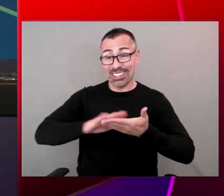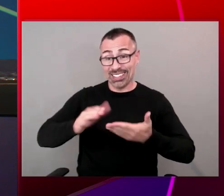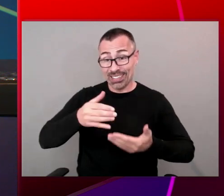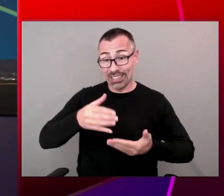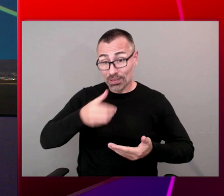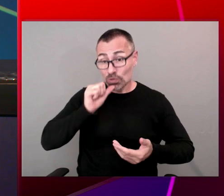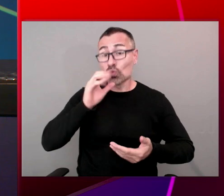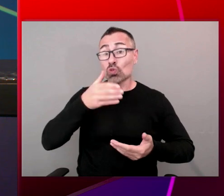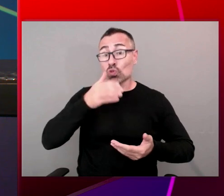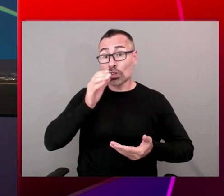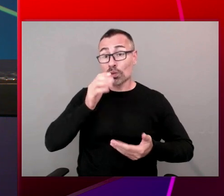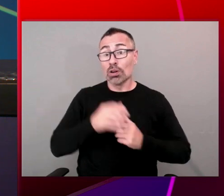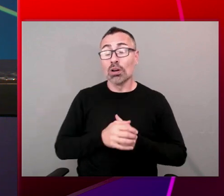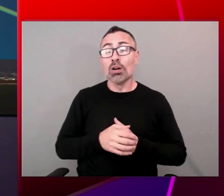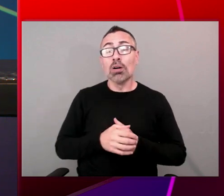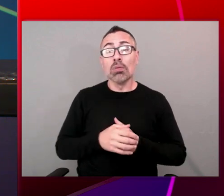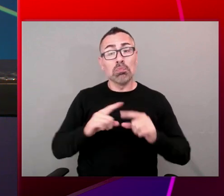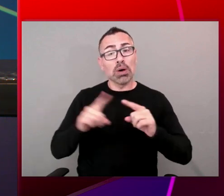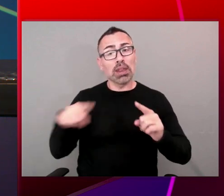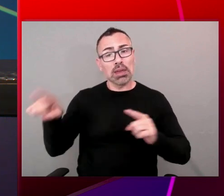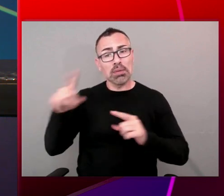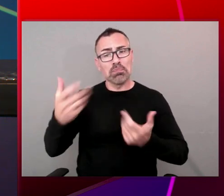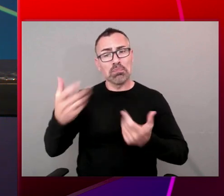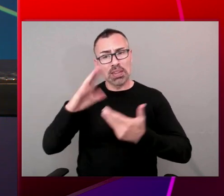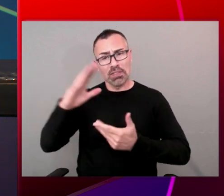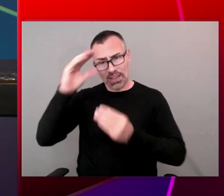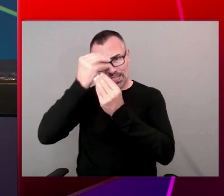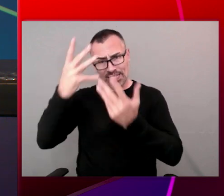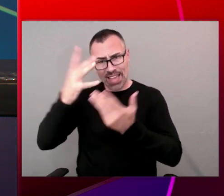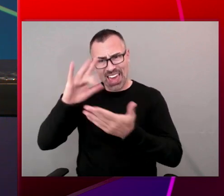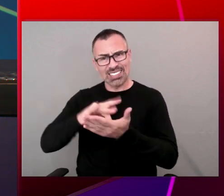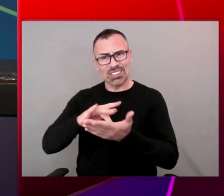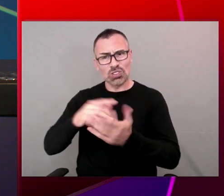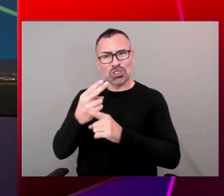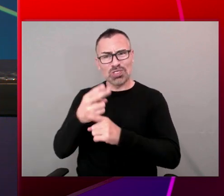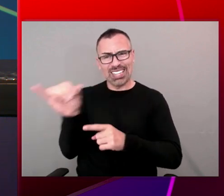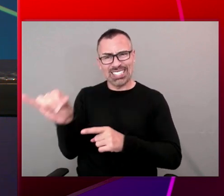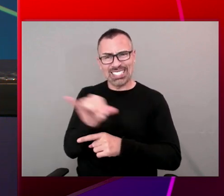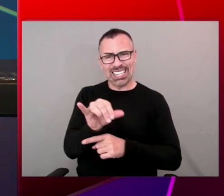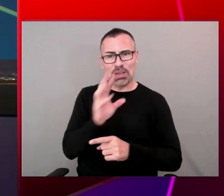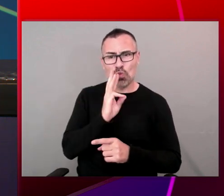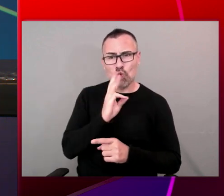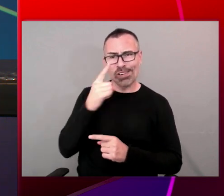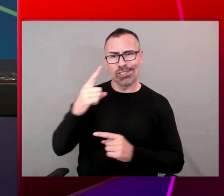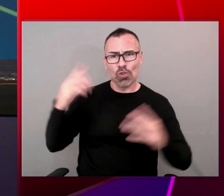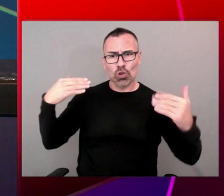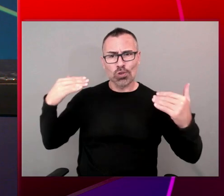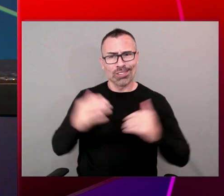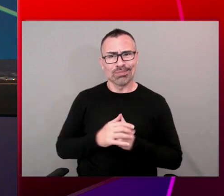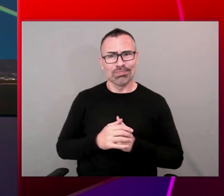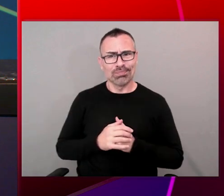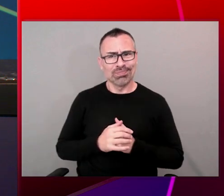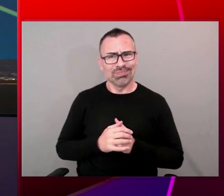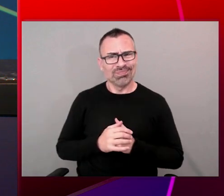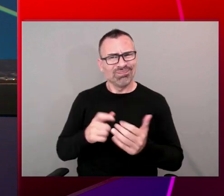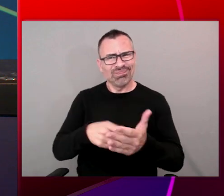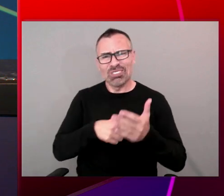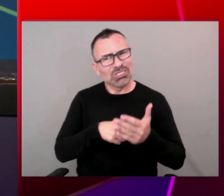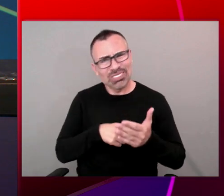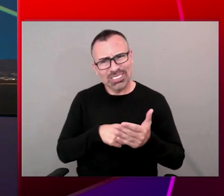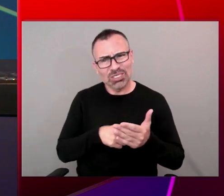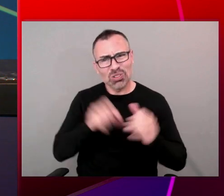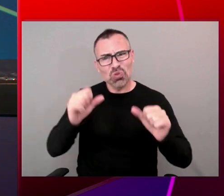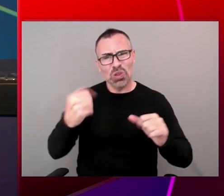that drinkable water for cooling too. We don't actually really need to. We can use lower quality water. So we are using